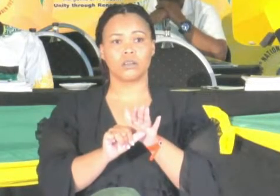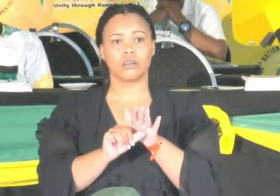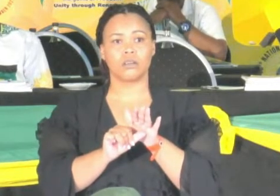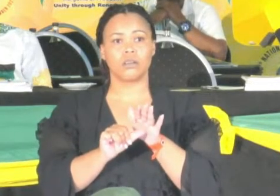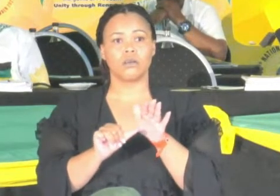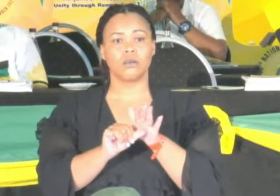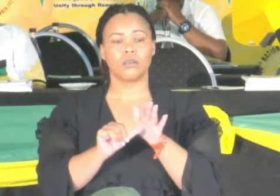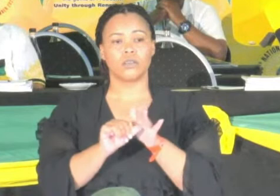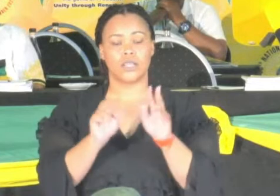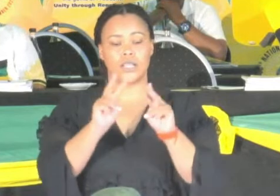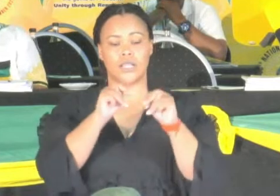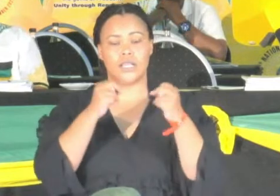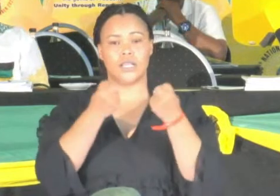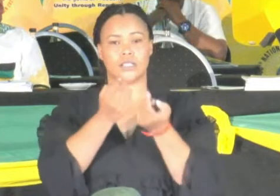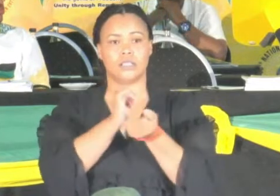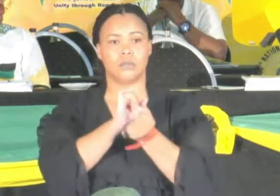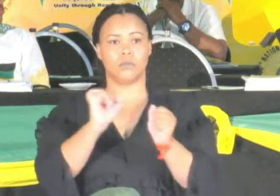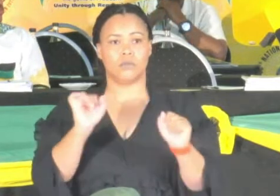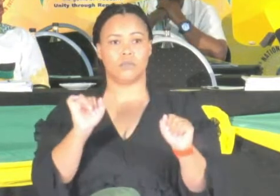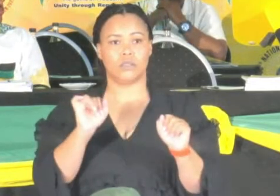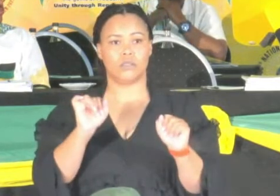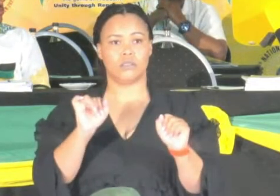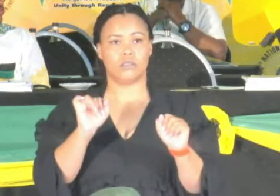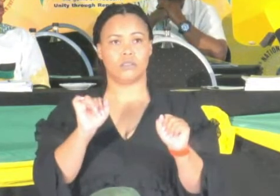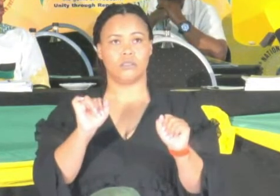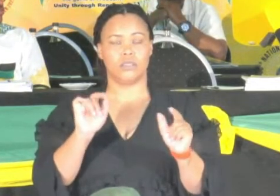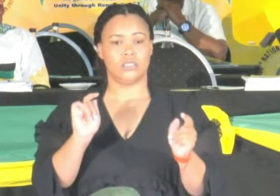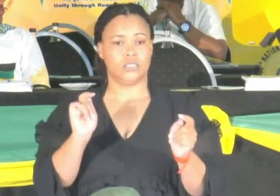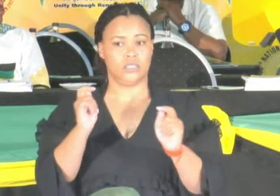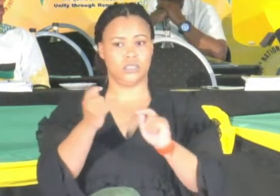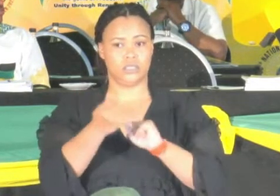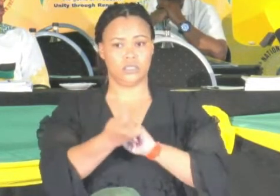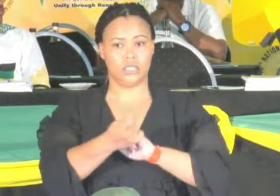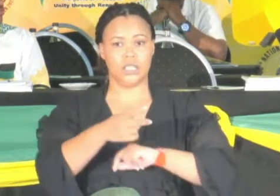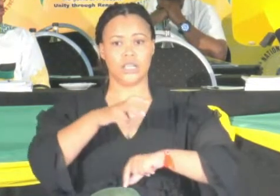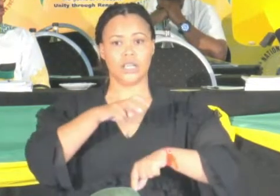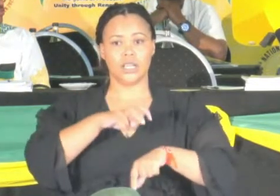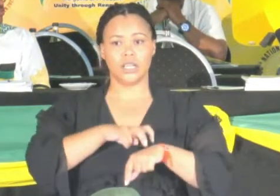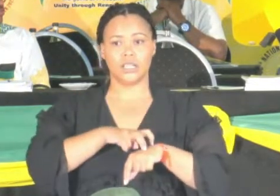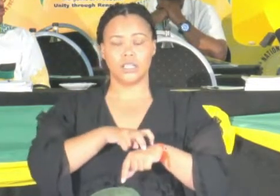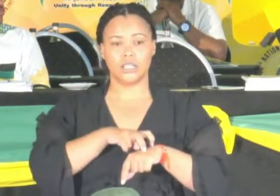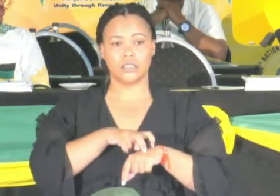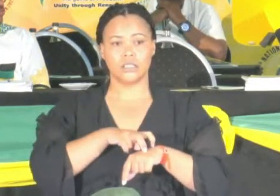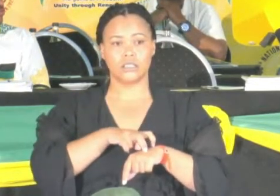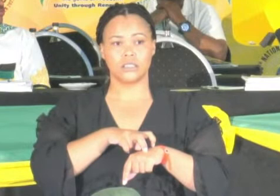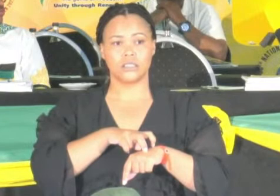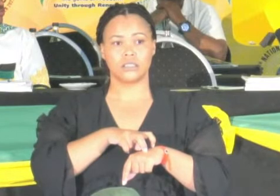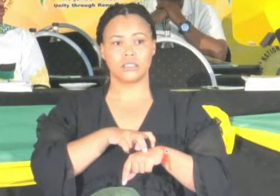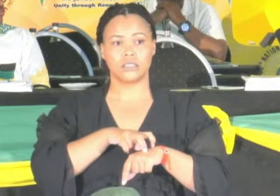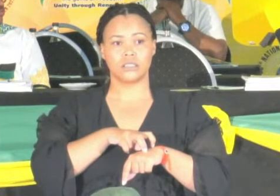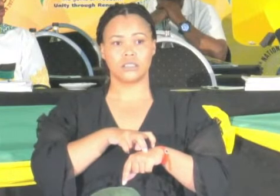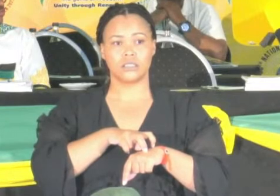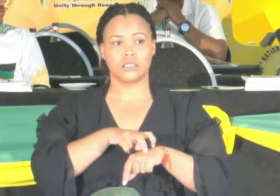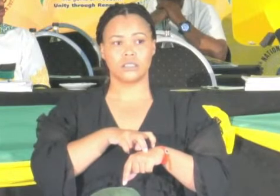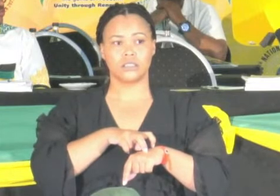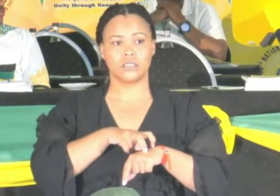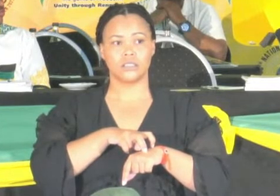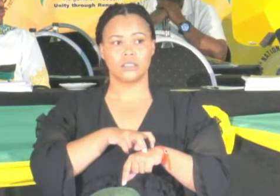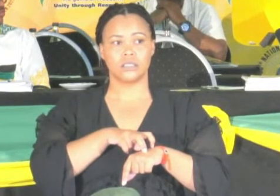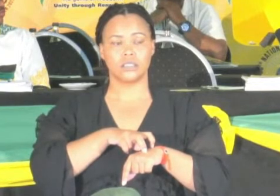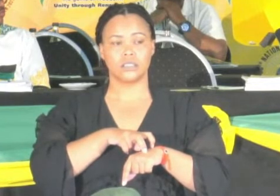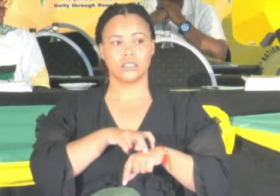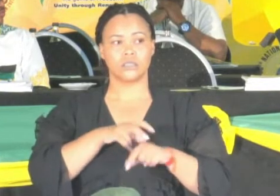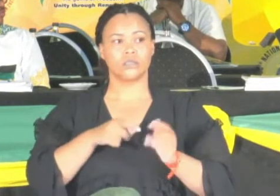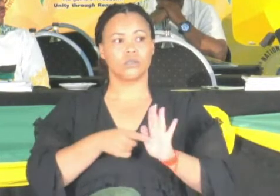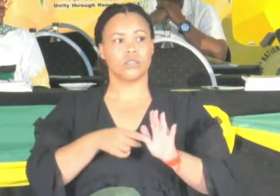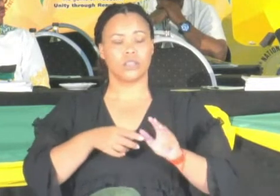Democratic Revolution. They will need to accelerate the pace as well as the direction,